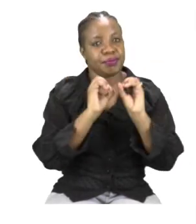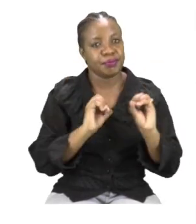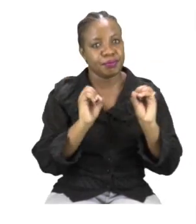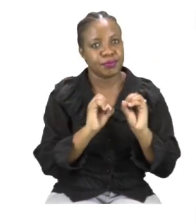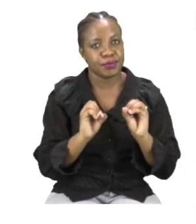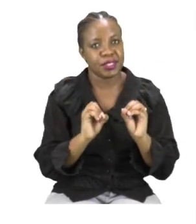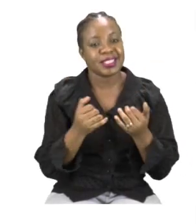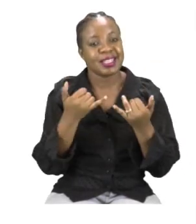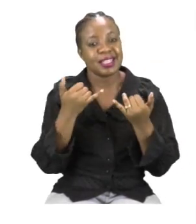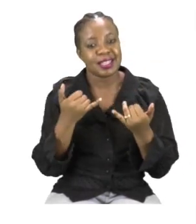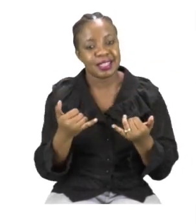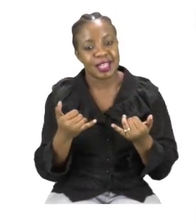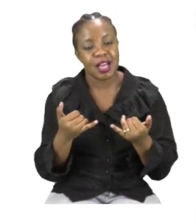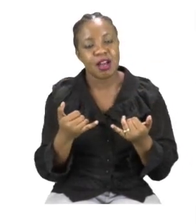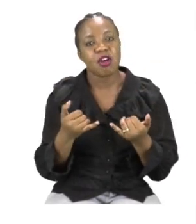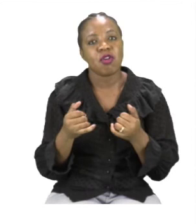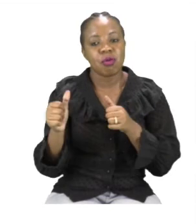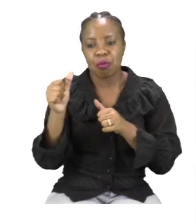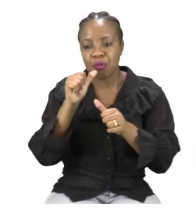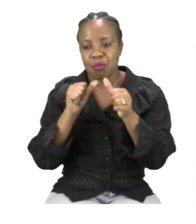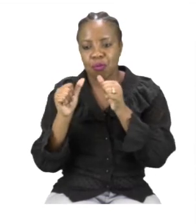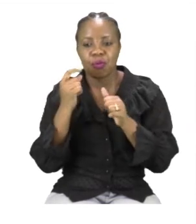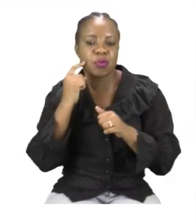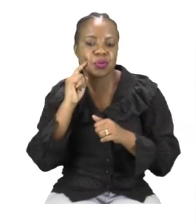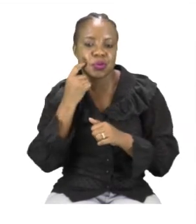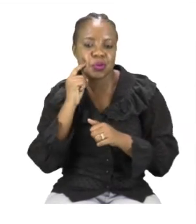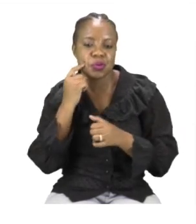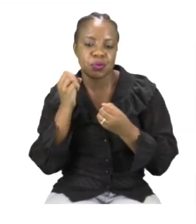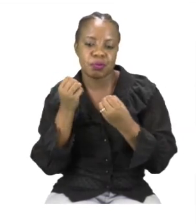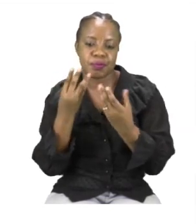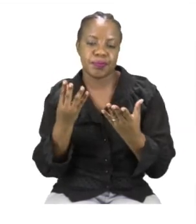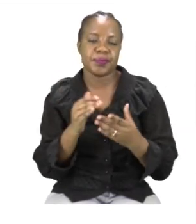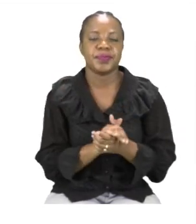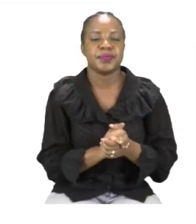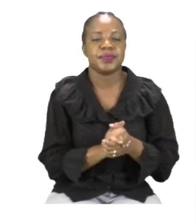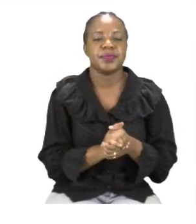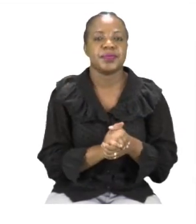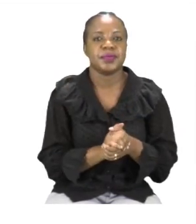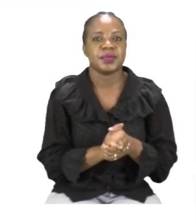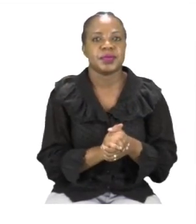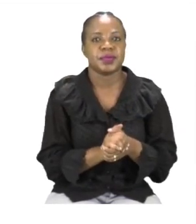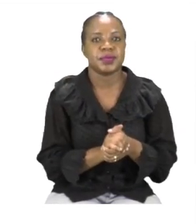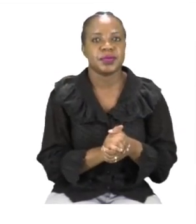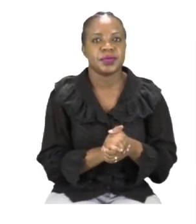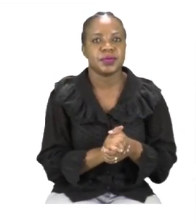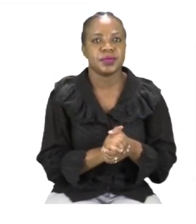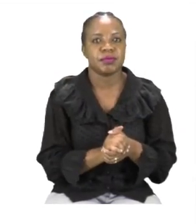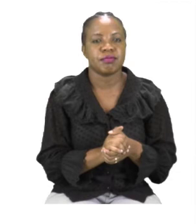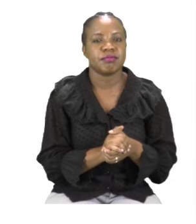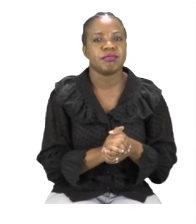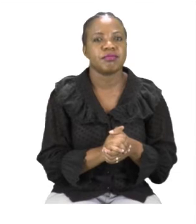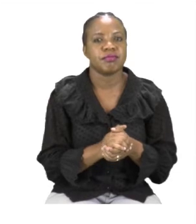eat? So our job here is to find out how many sweets are left. And by doing so, we